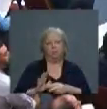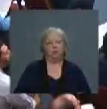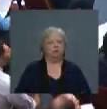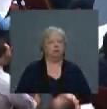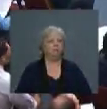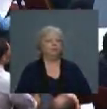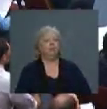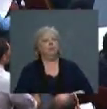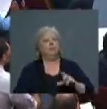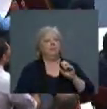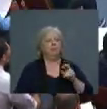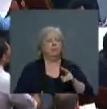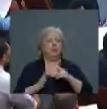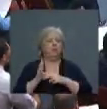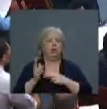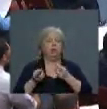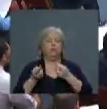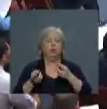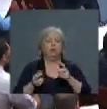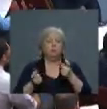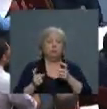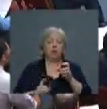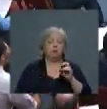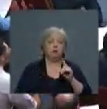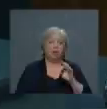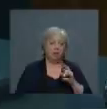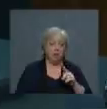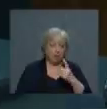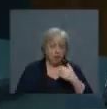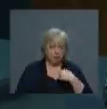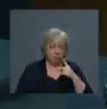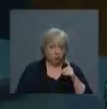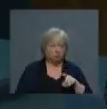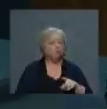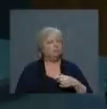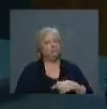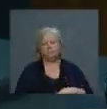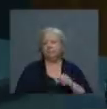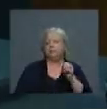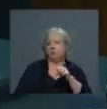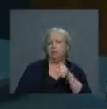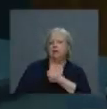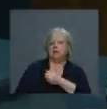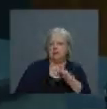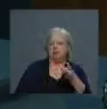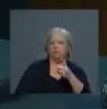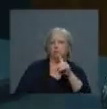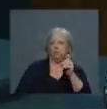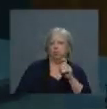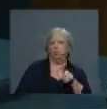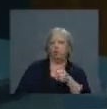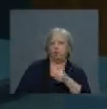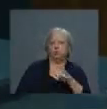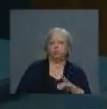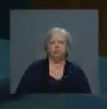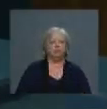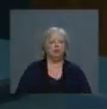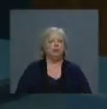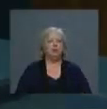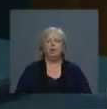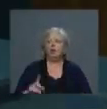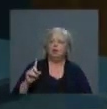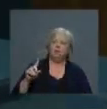Okay, we've had a reading resolution. Director Adcock, you have a question, please. Yes, I have several questions, Mr. Moore. Mr. Moore,